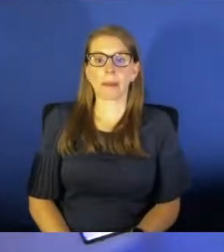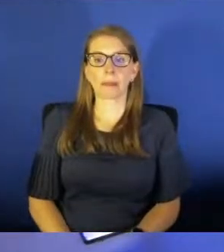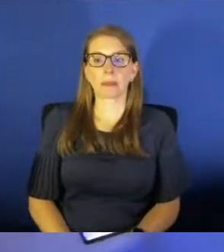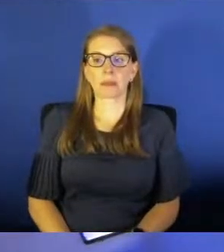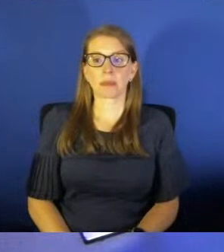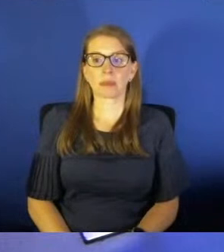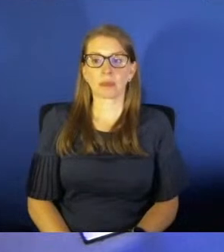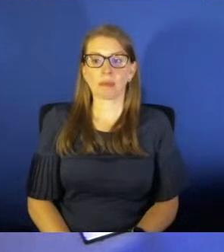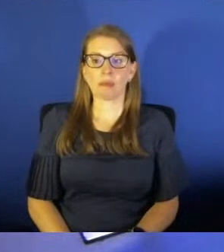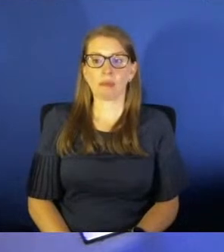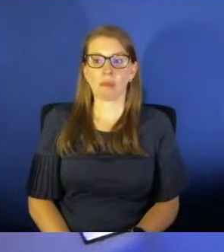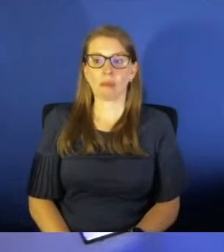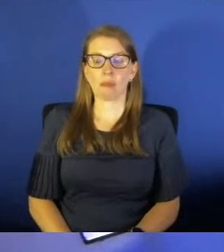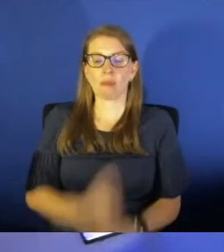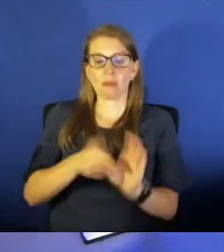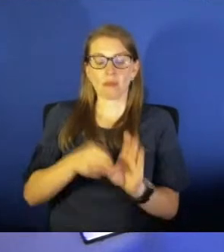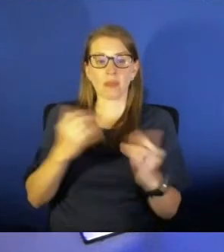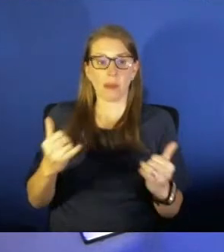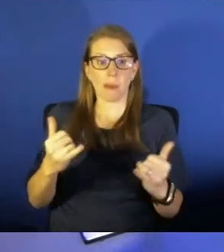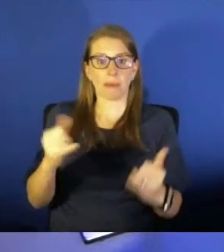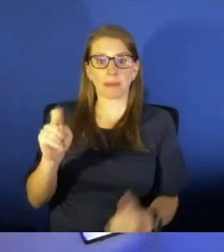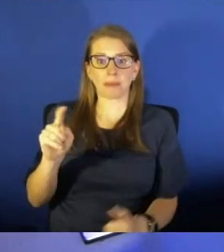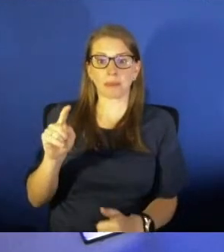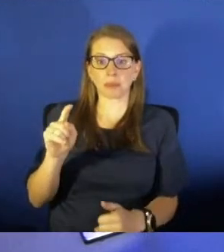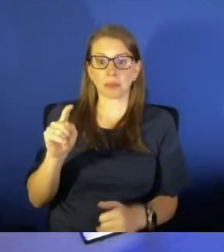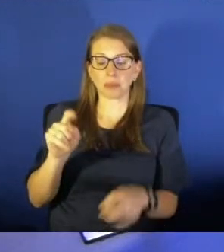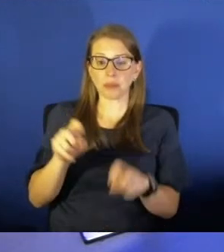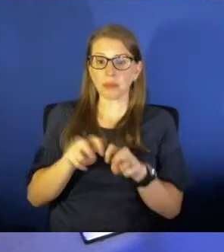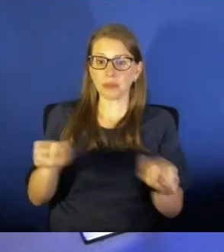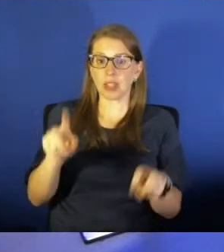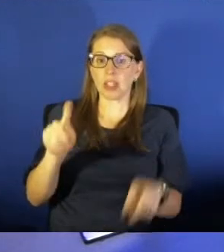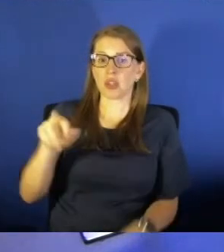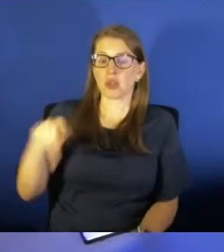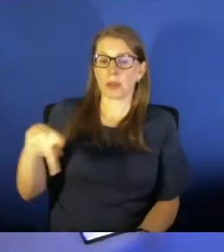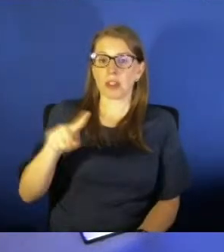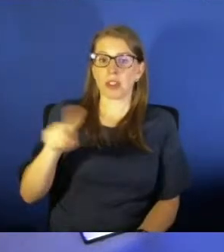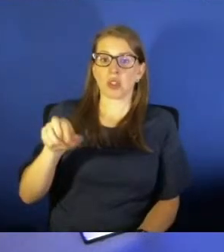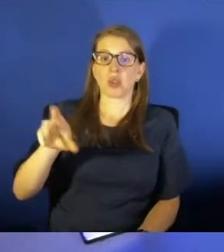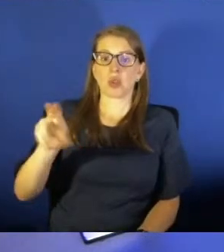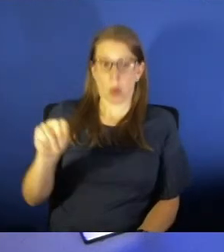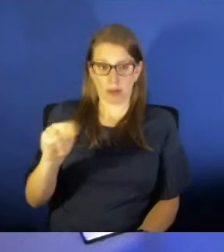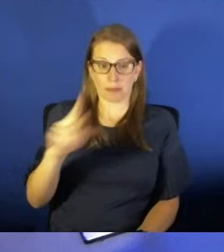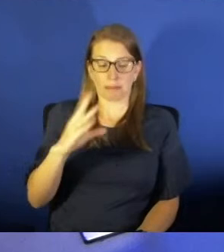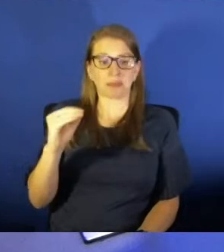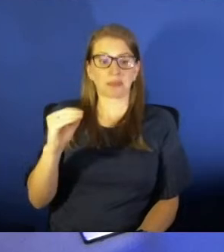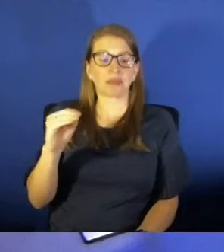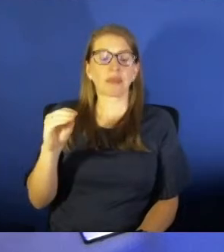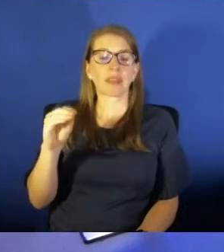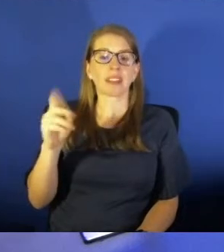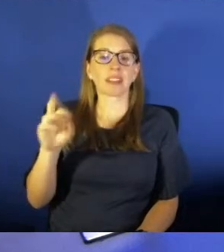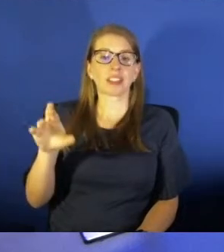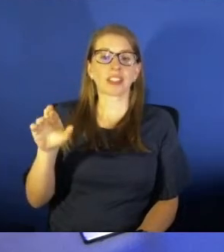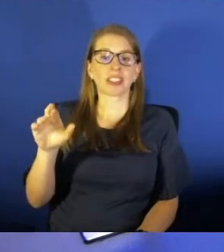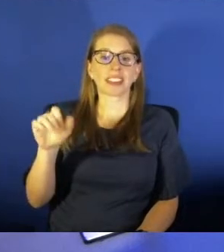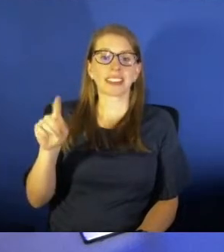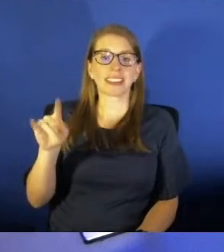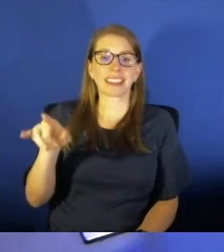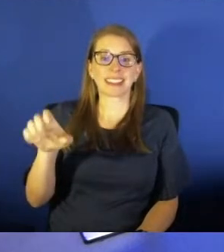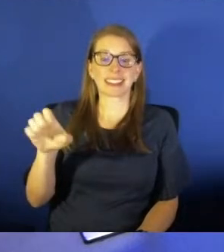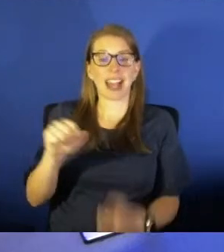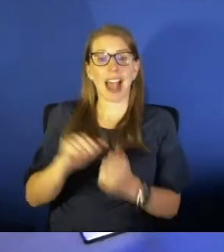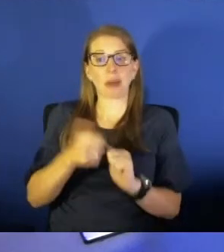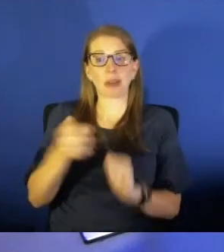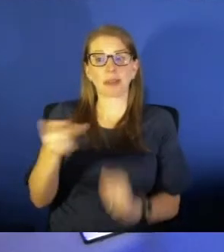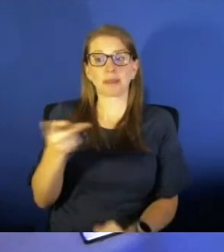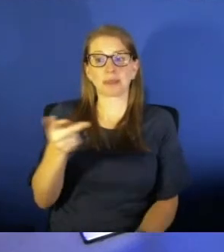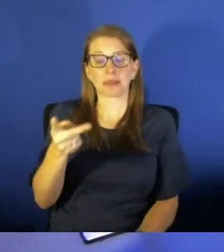We are joined now in studio by Dr. Drs Zorn and Dr. Steve Seitz. Guys, thanks so much for being with us today. How are you? I'm good. I'm good. Thanks for having me.